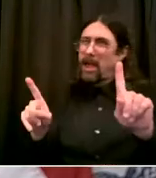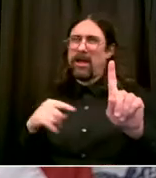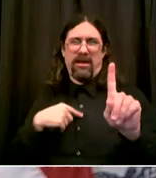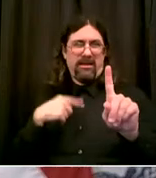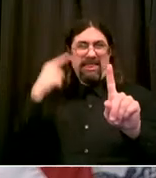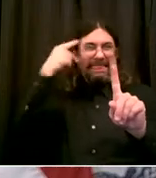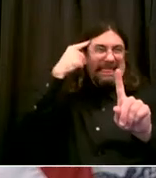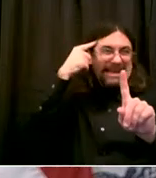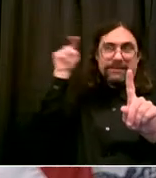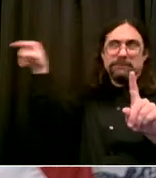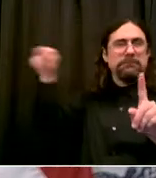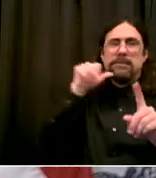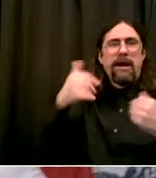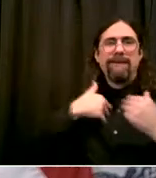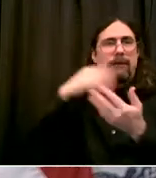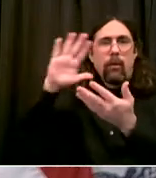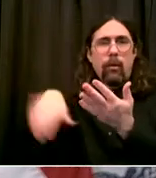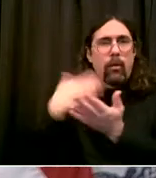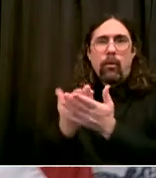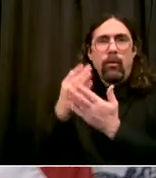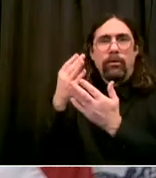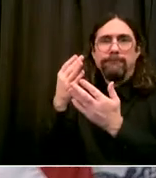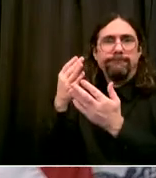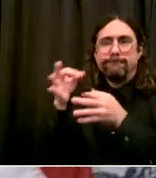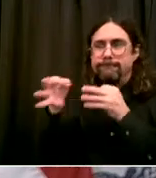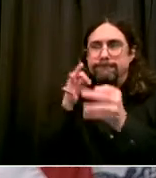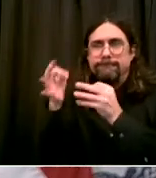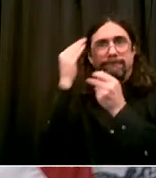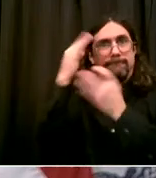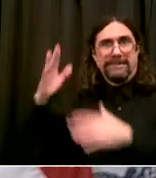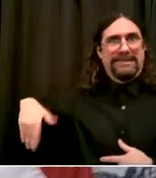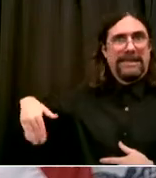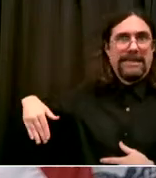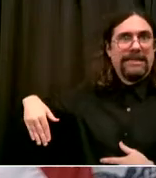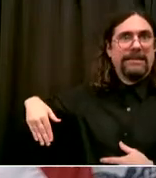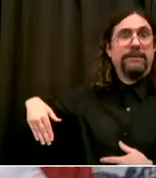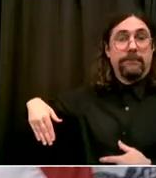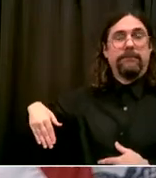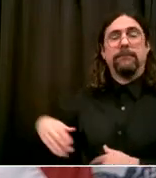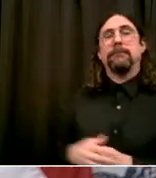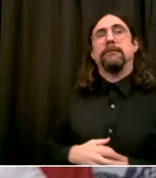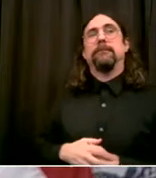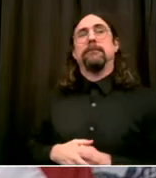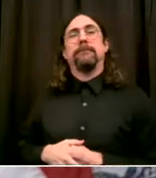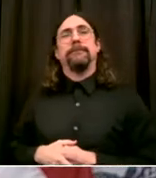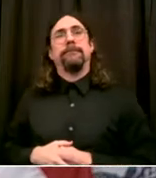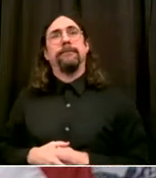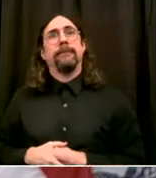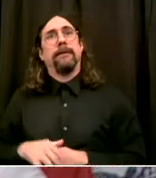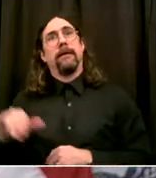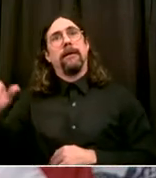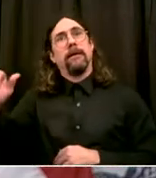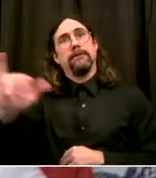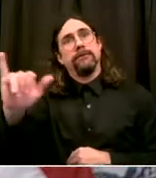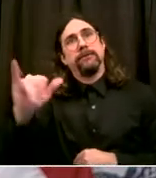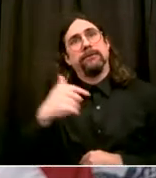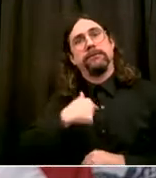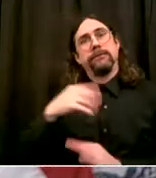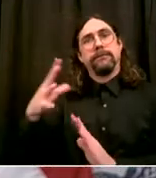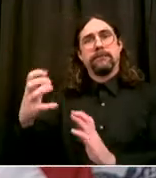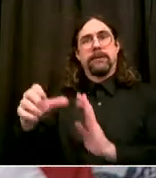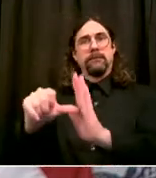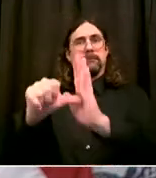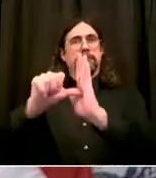you will decide how many people in each category depending on how many people volunteer in each category. The more people come forward among